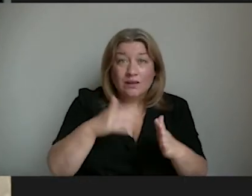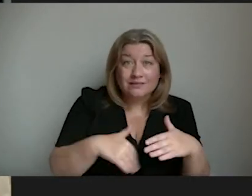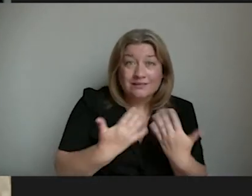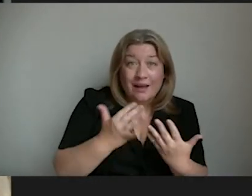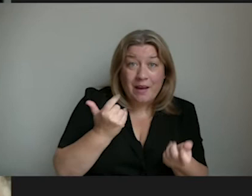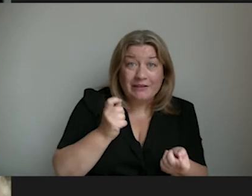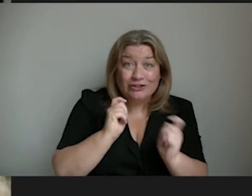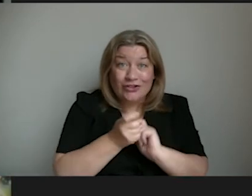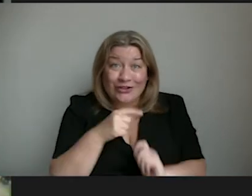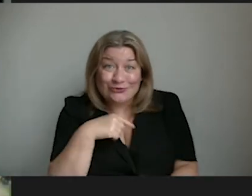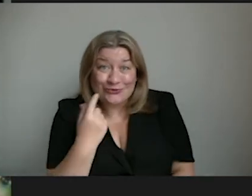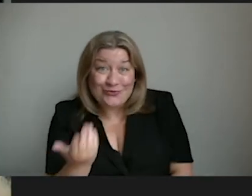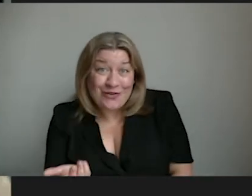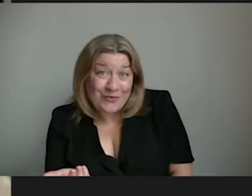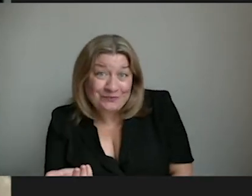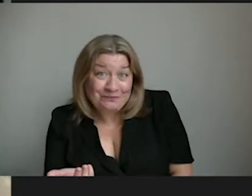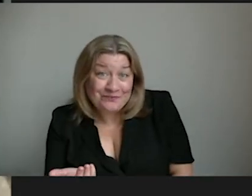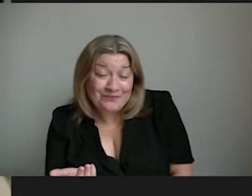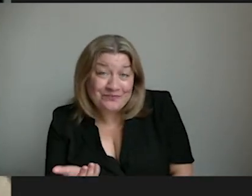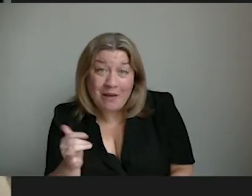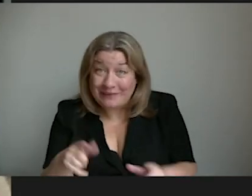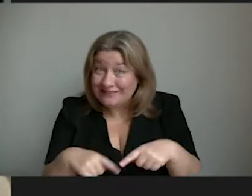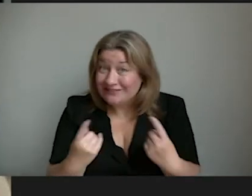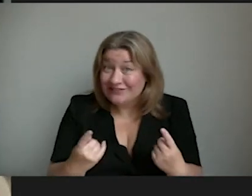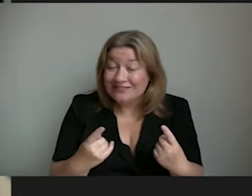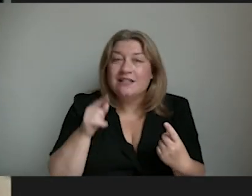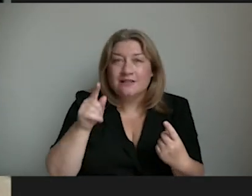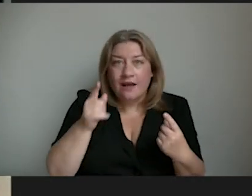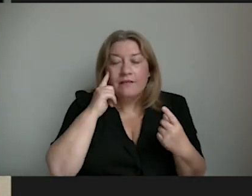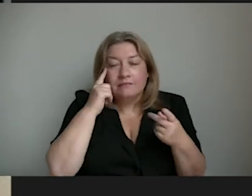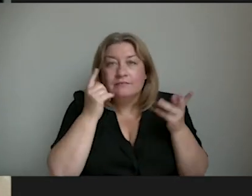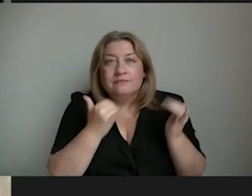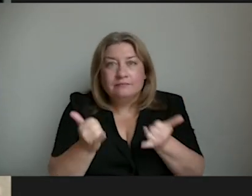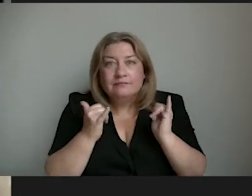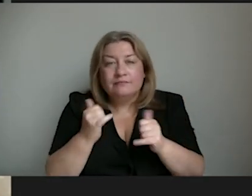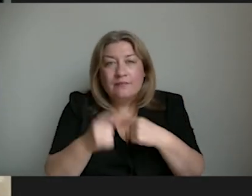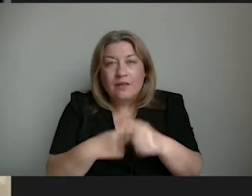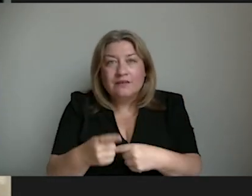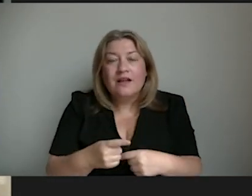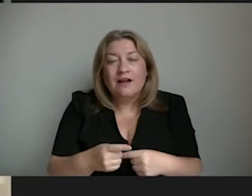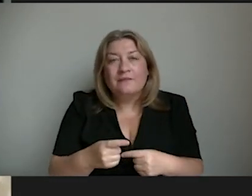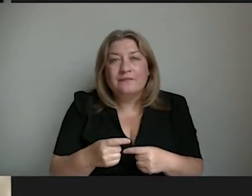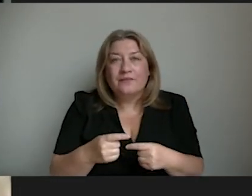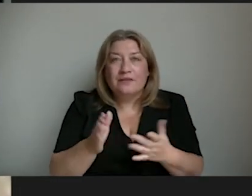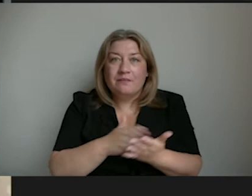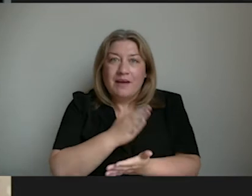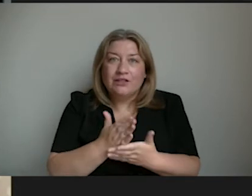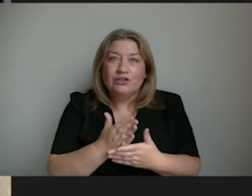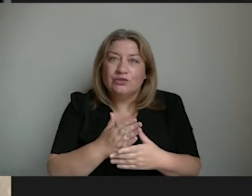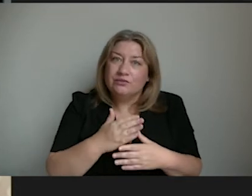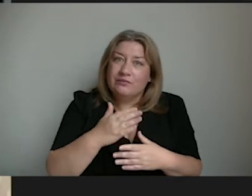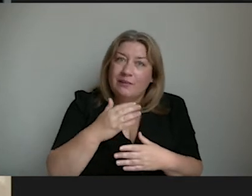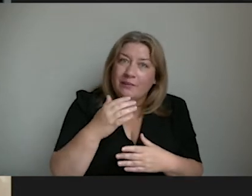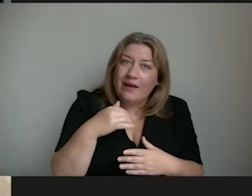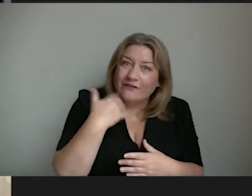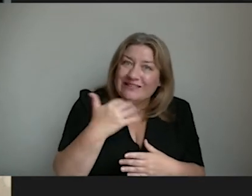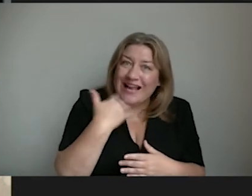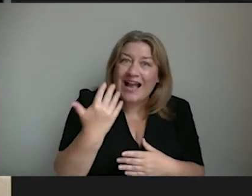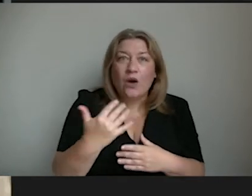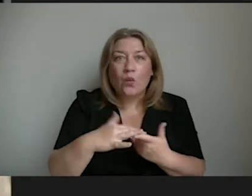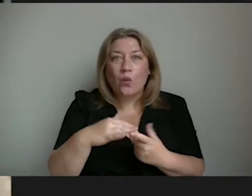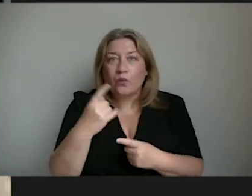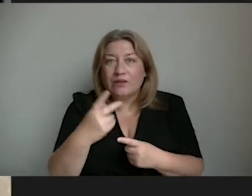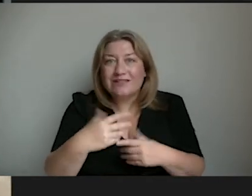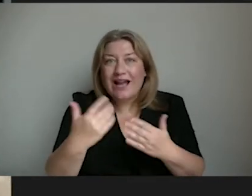keep an eye on it. What you see one day might not be the same as the next day. So I would just maybe put in your diary to double check it